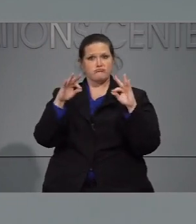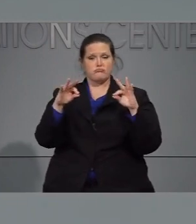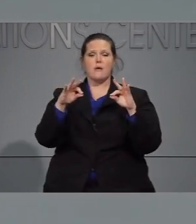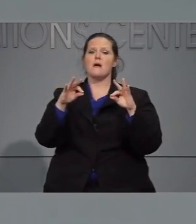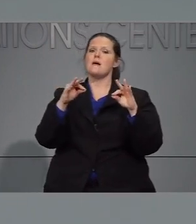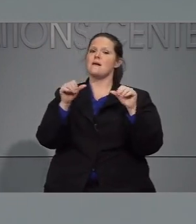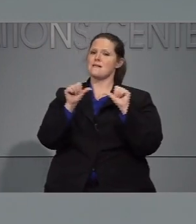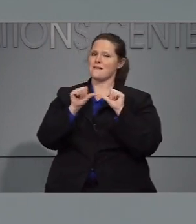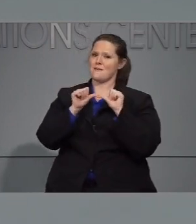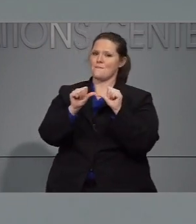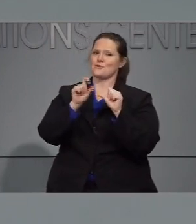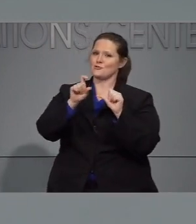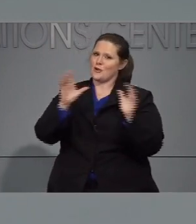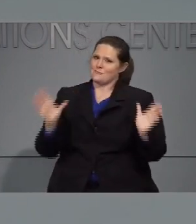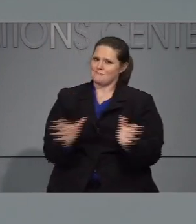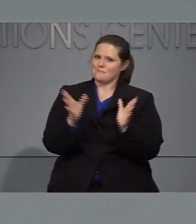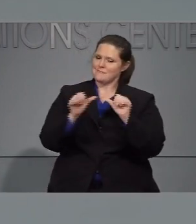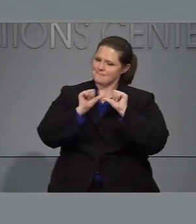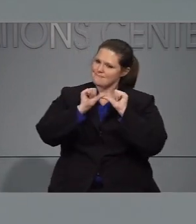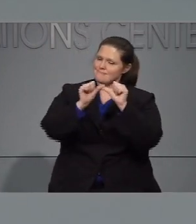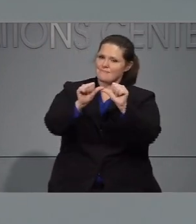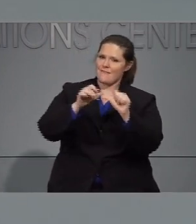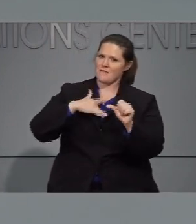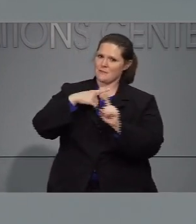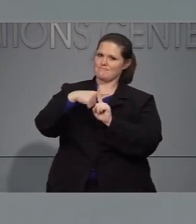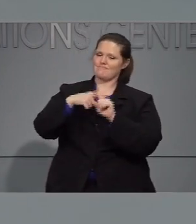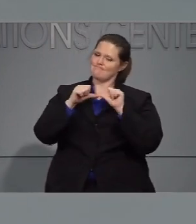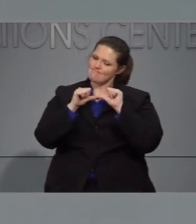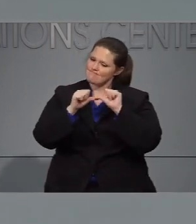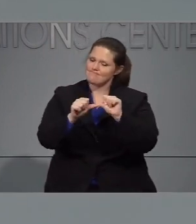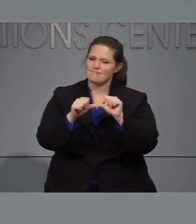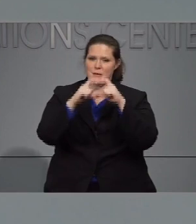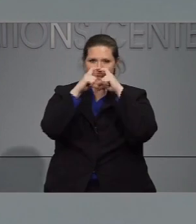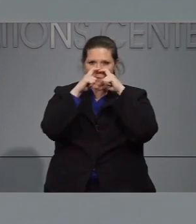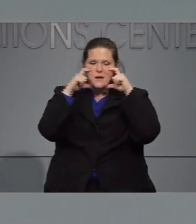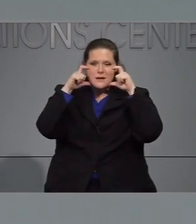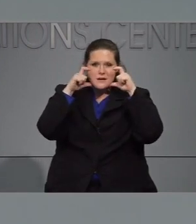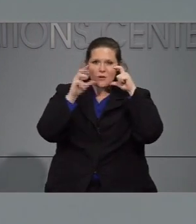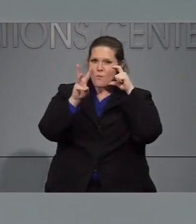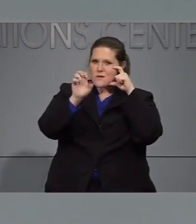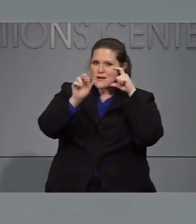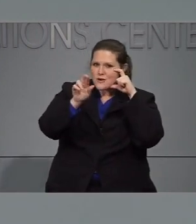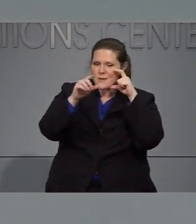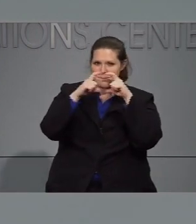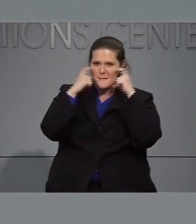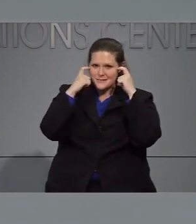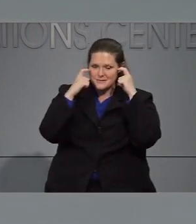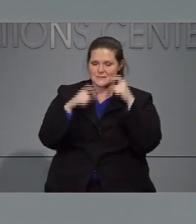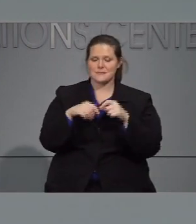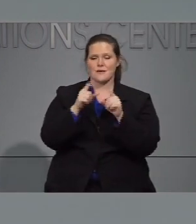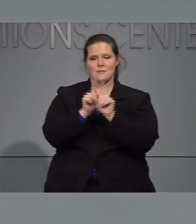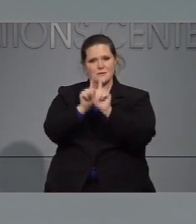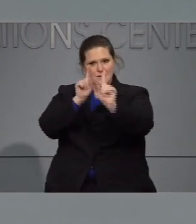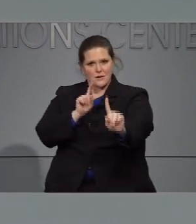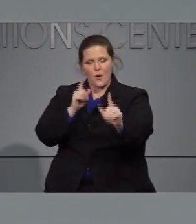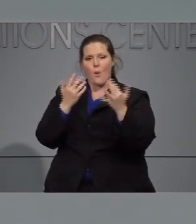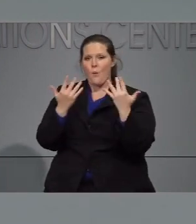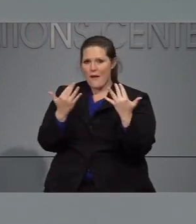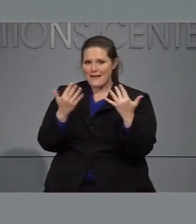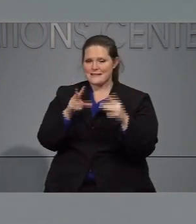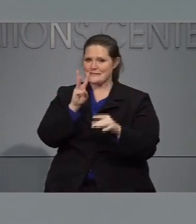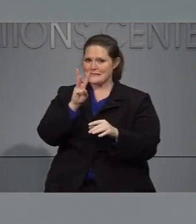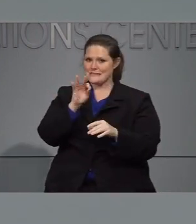W's: wearing a face covering over your nose and mouth, waiting 6 feet apart, and washing your hands often. Wear,